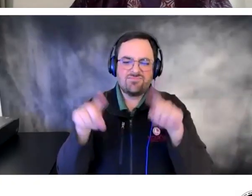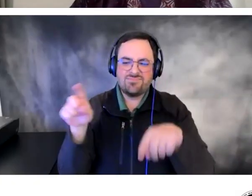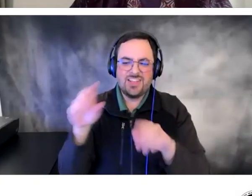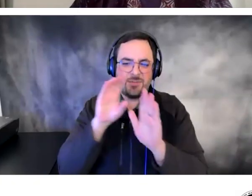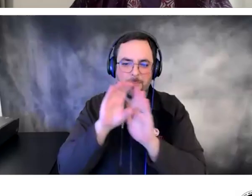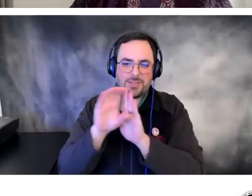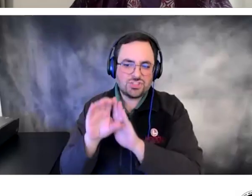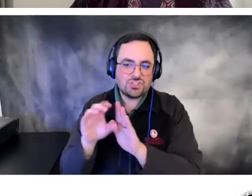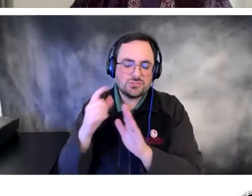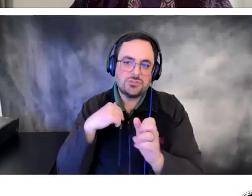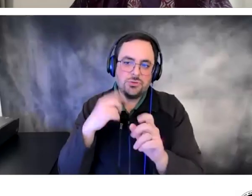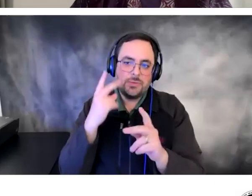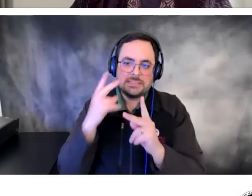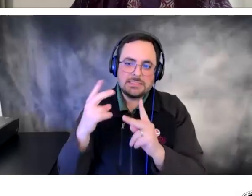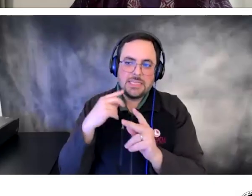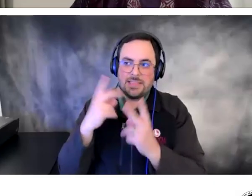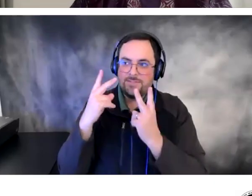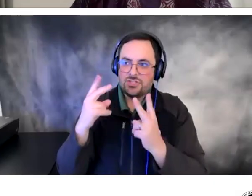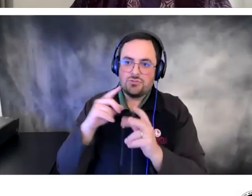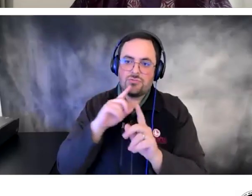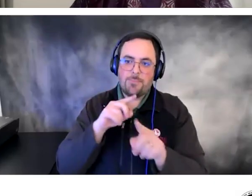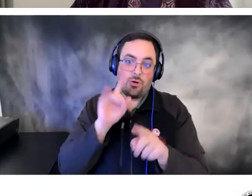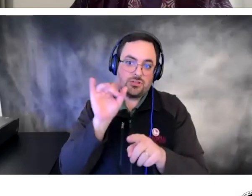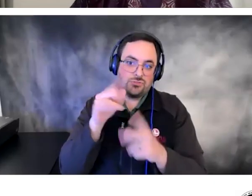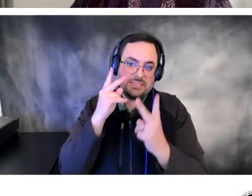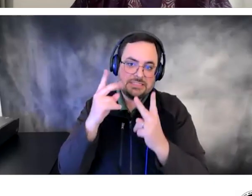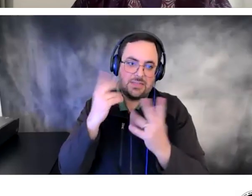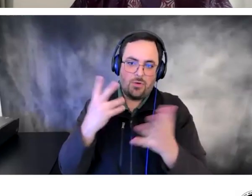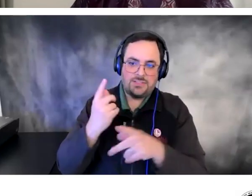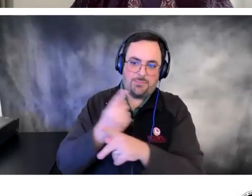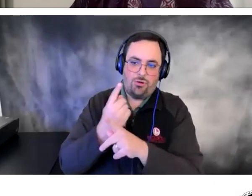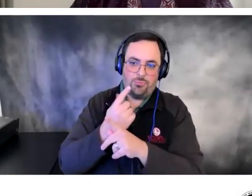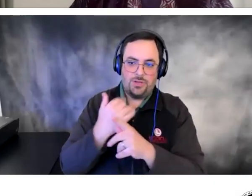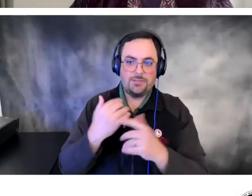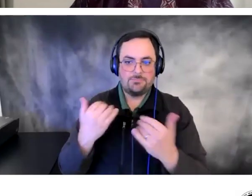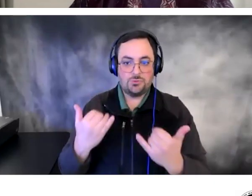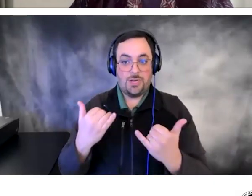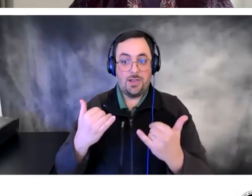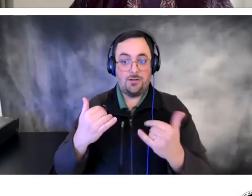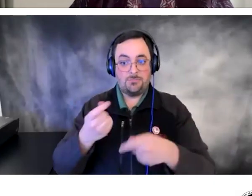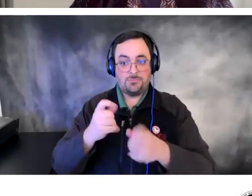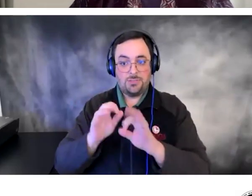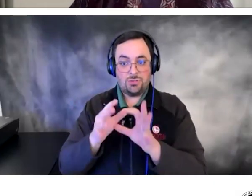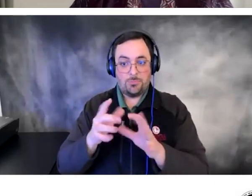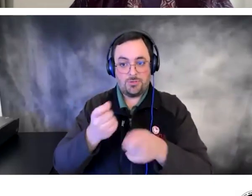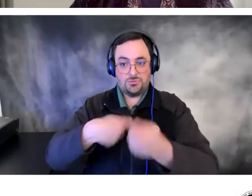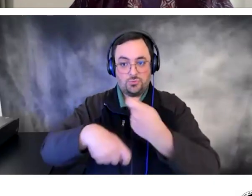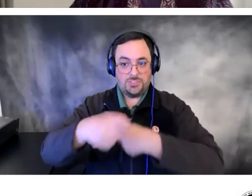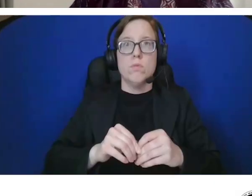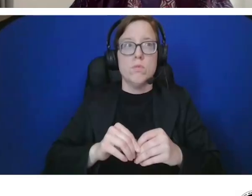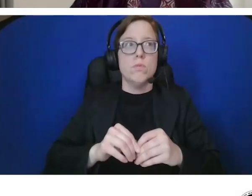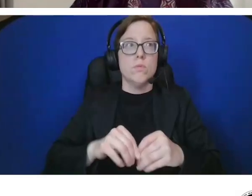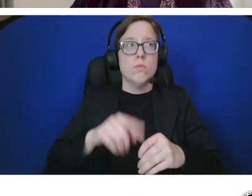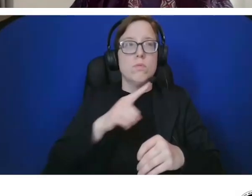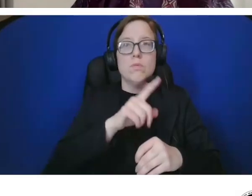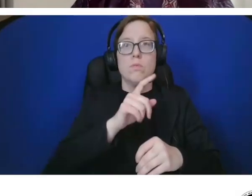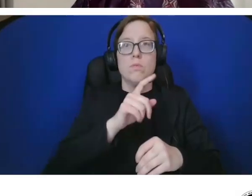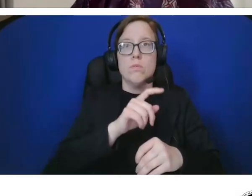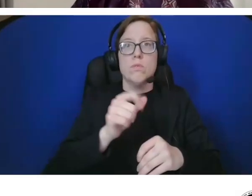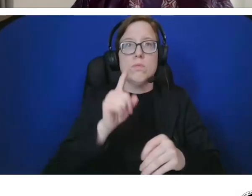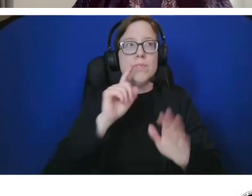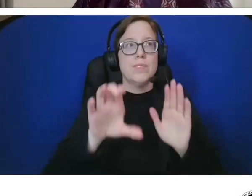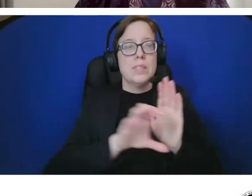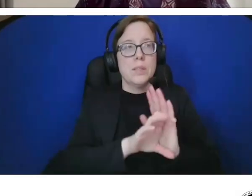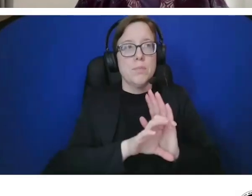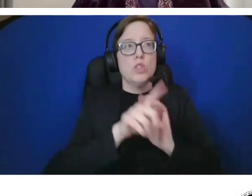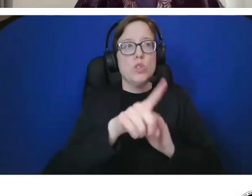pictures. And you'll read the vision reports to get an idea of what would be appropriate. So that's just a picture of another resource from